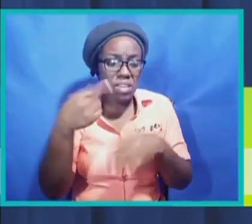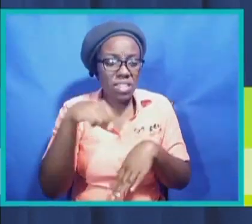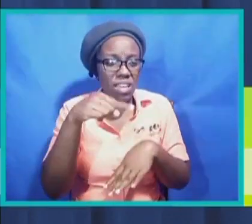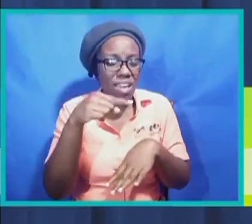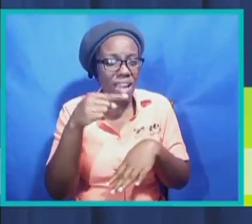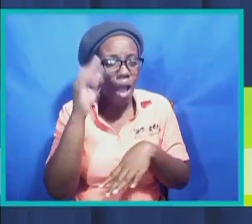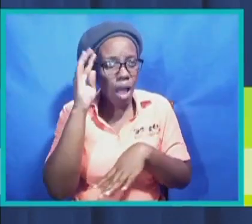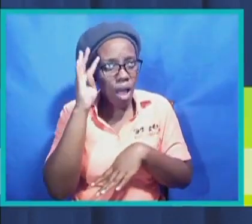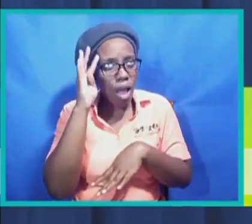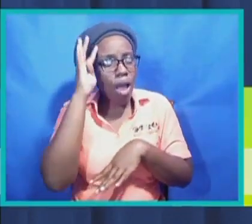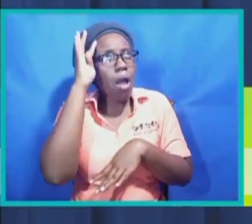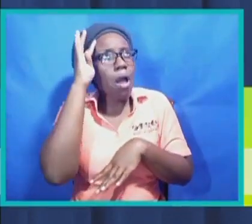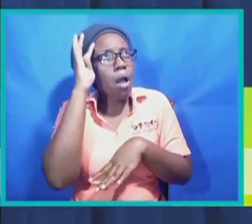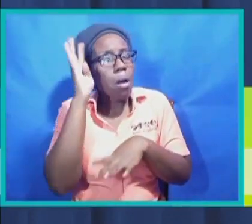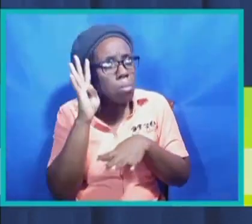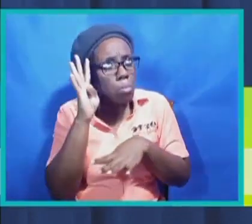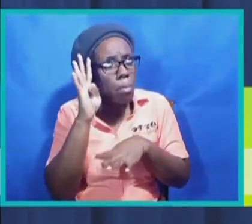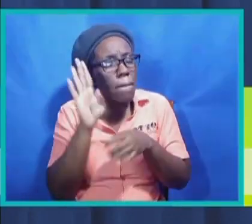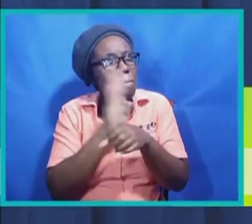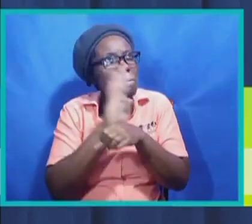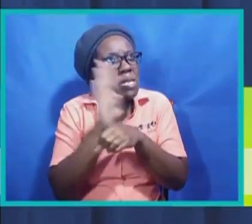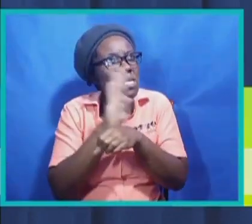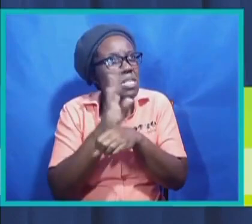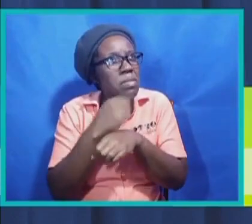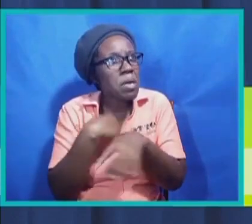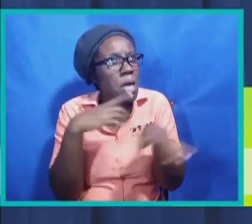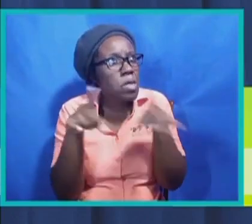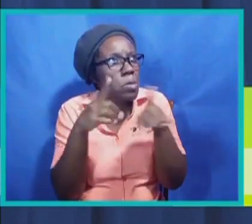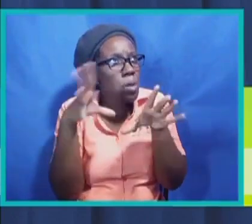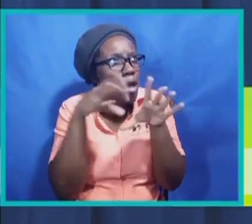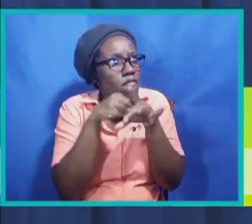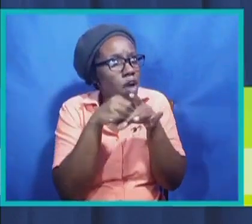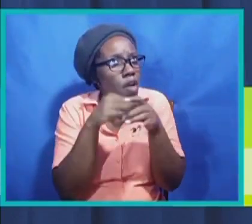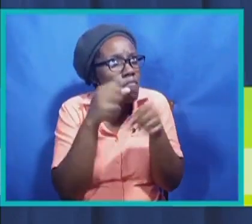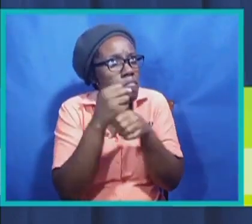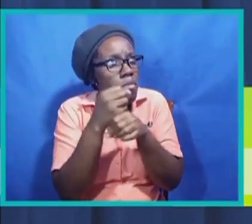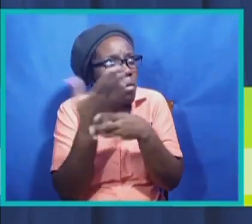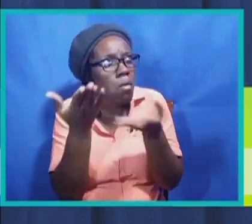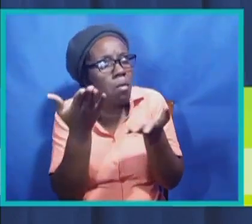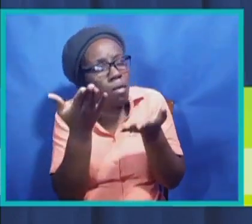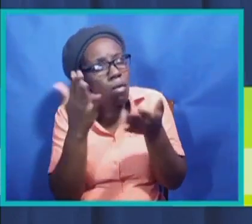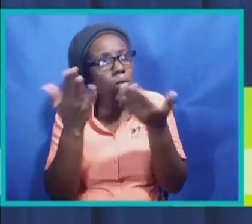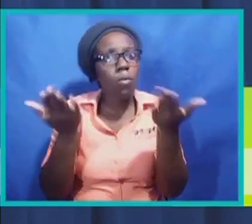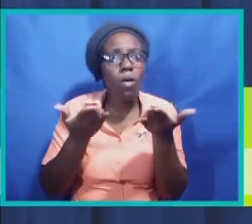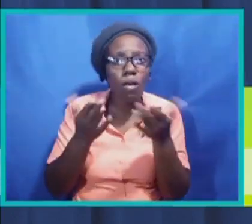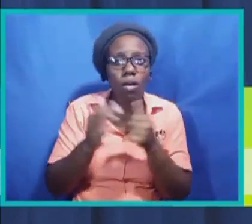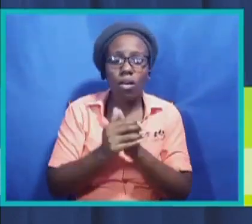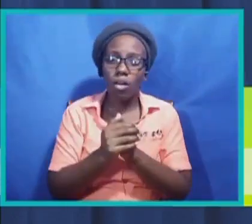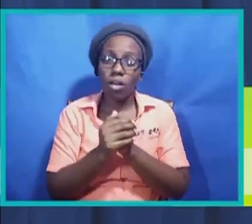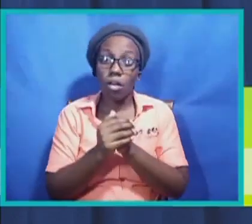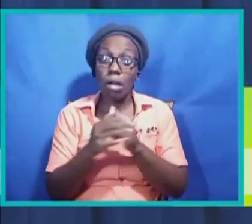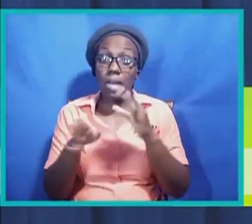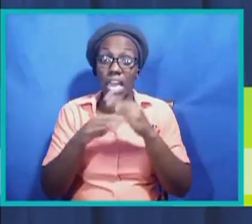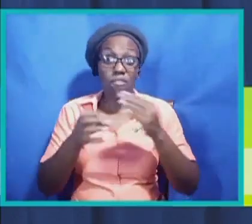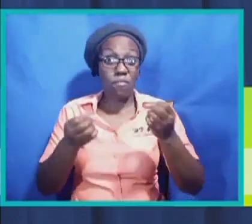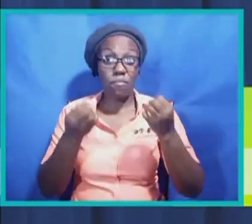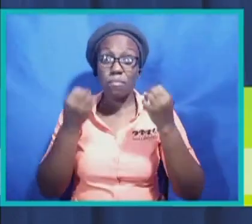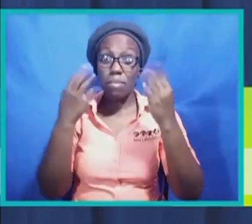of business competitiveness. You have a lot of technological developments,